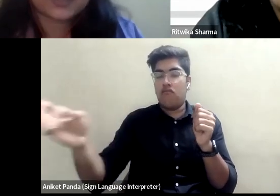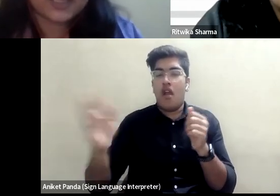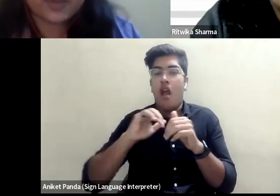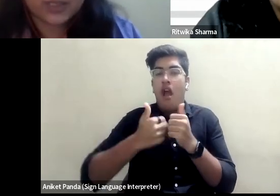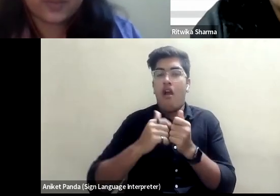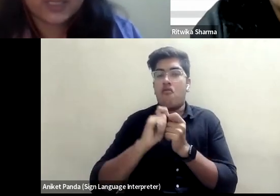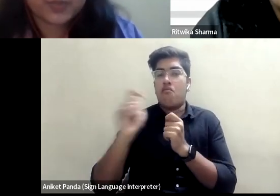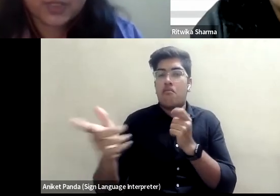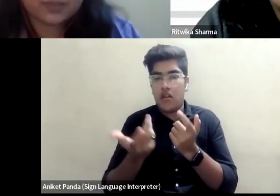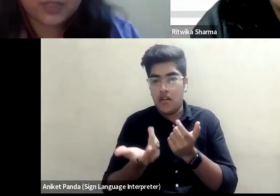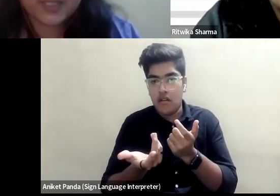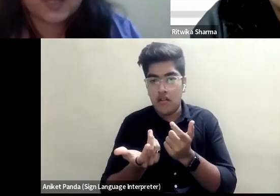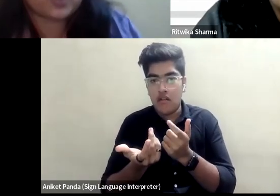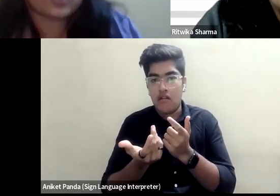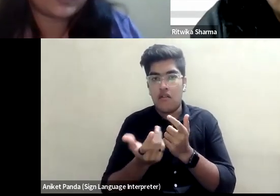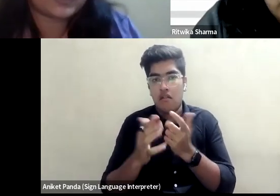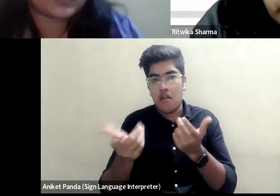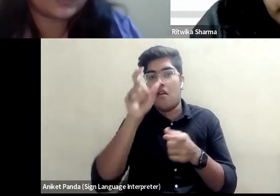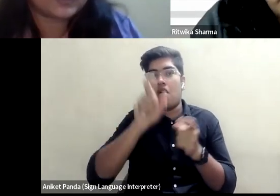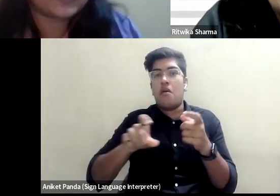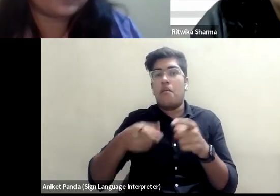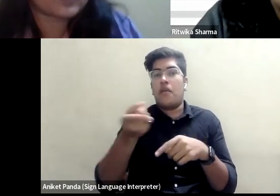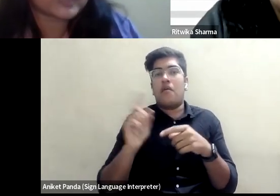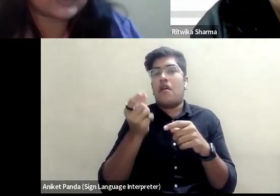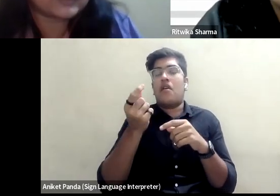course, there is then red tapeism, there is bureaucratic